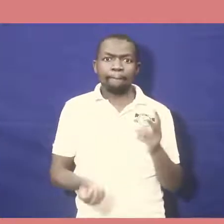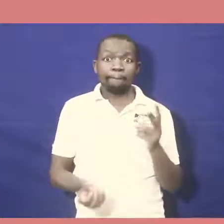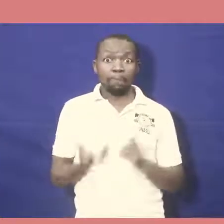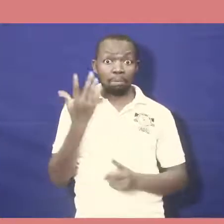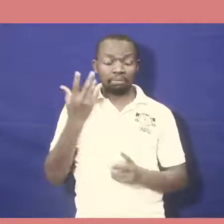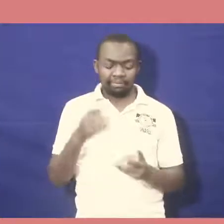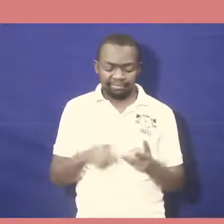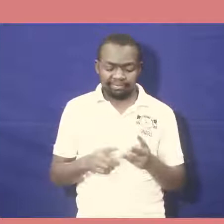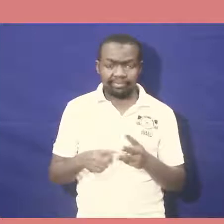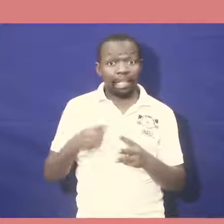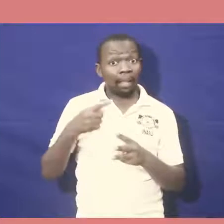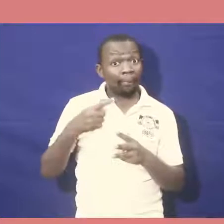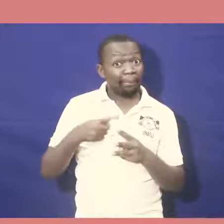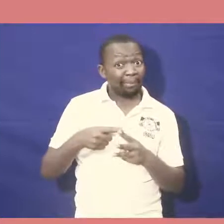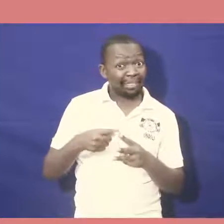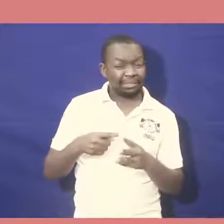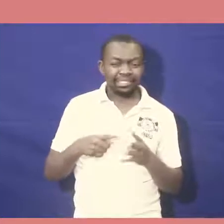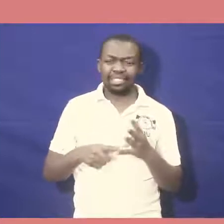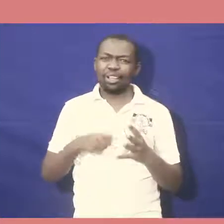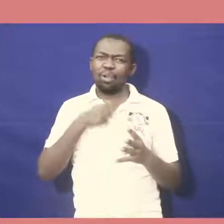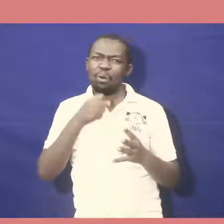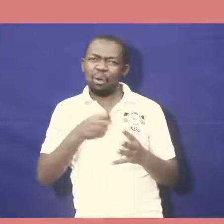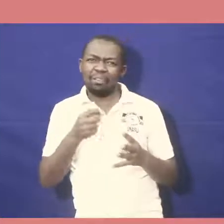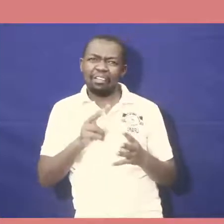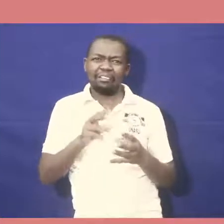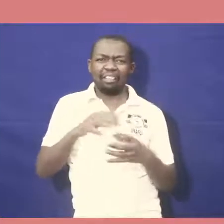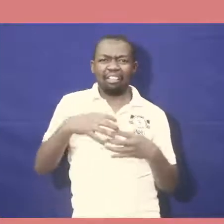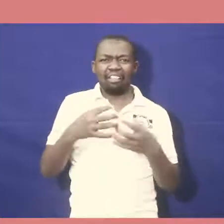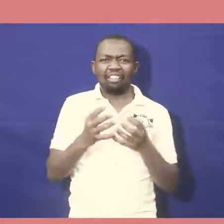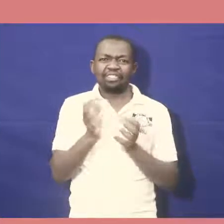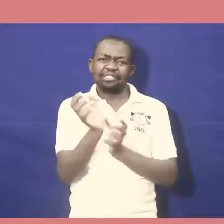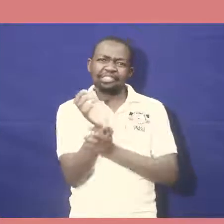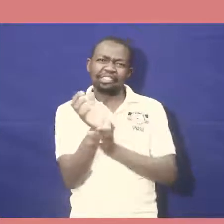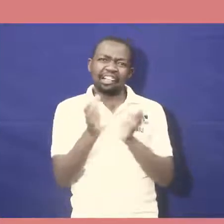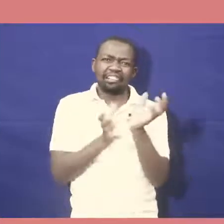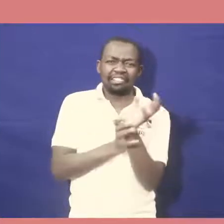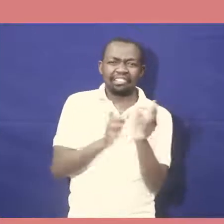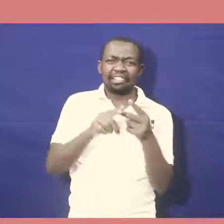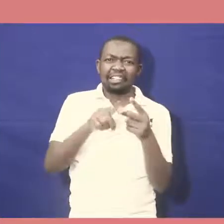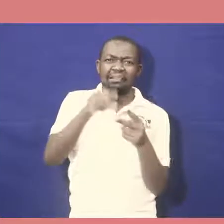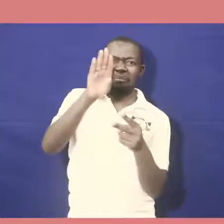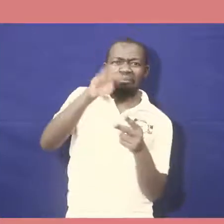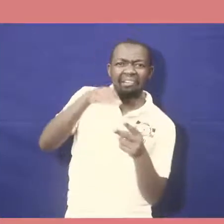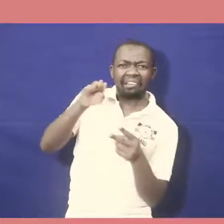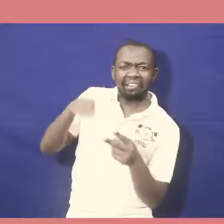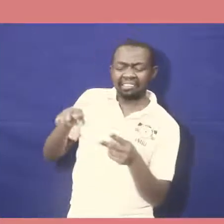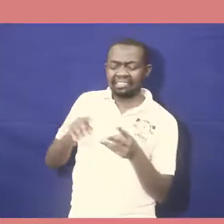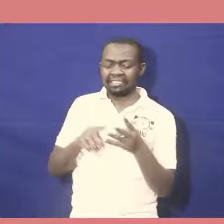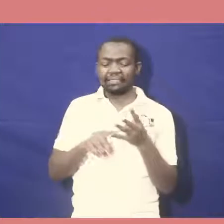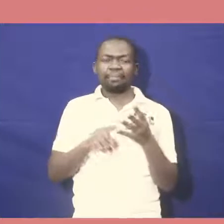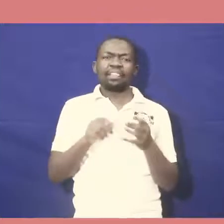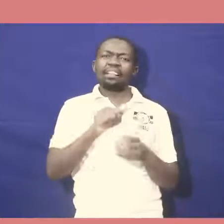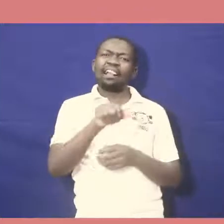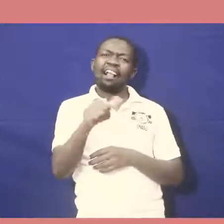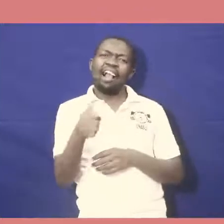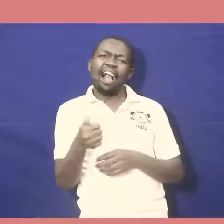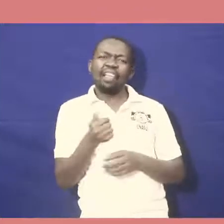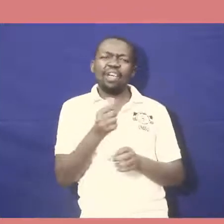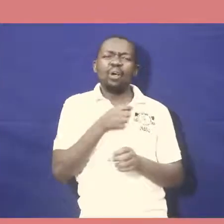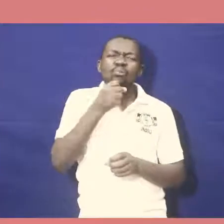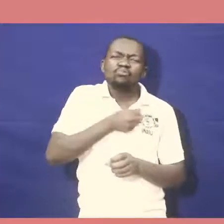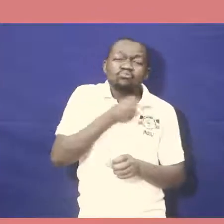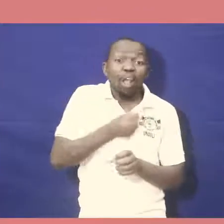metals, they find old sculptures, old paintings, There are some old